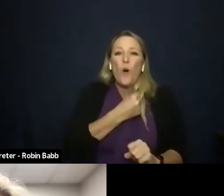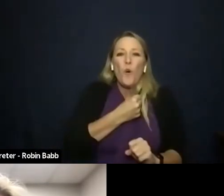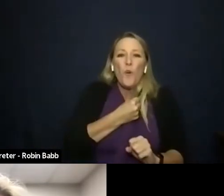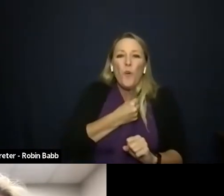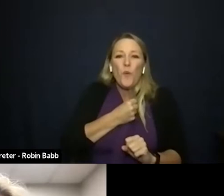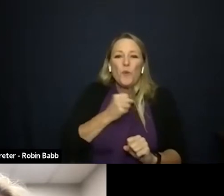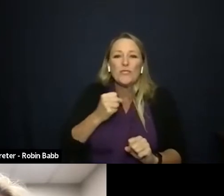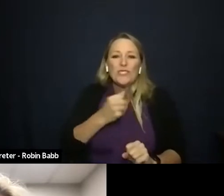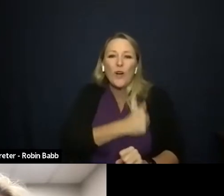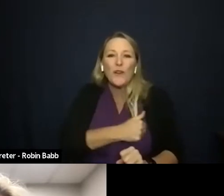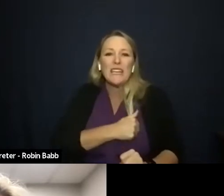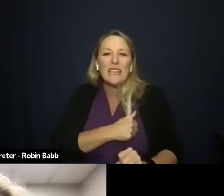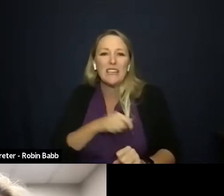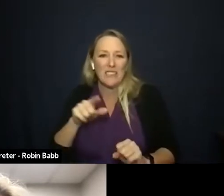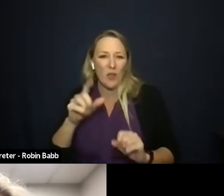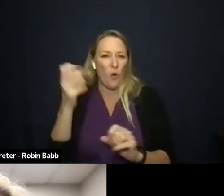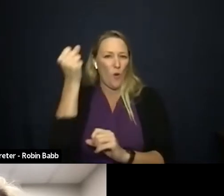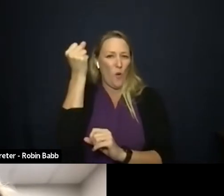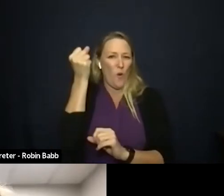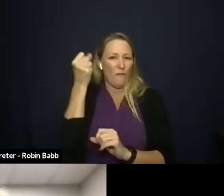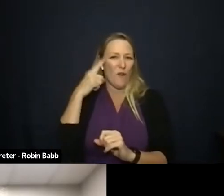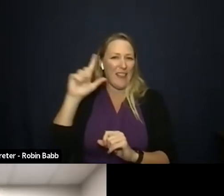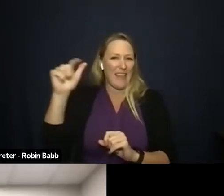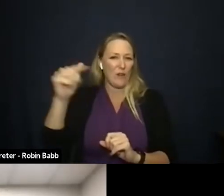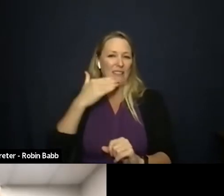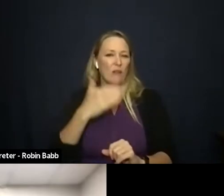it thank you